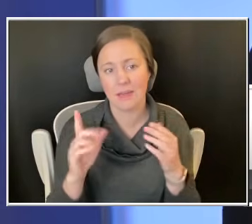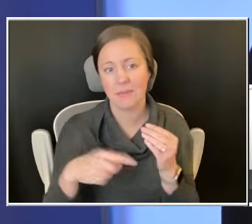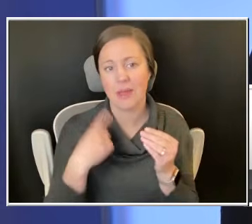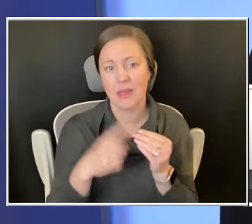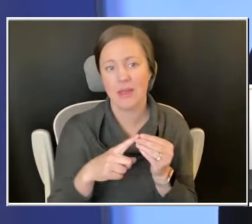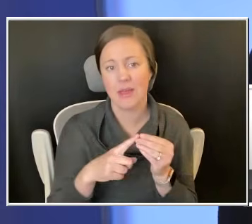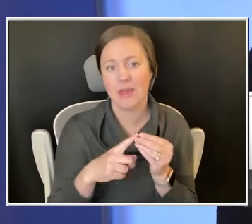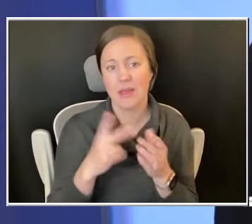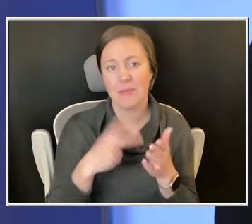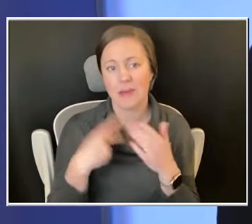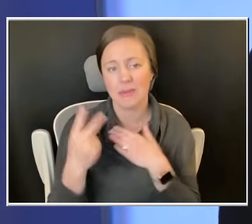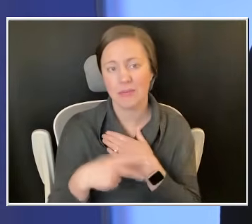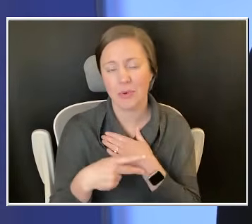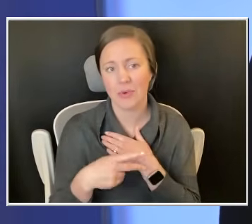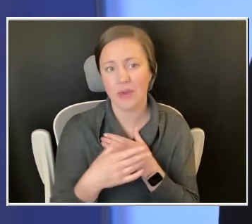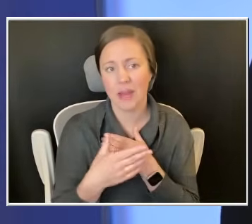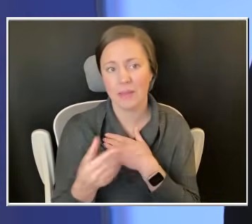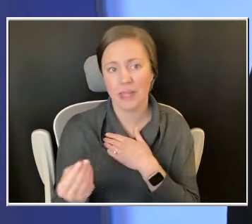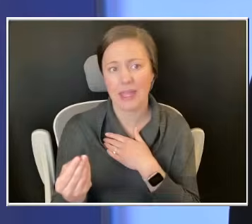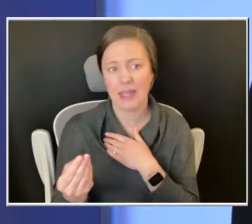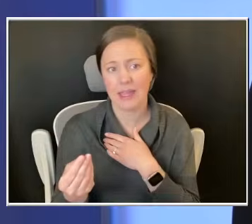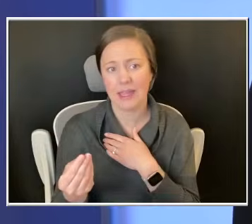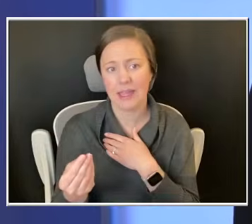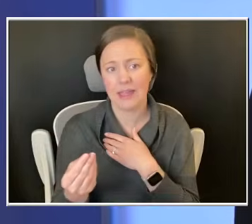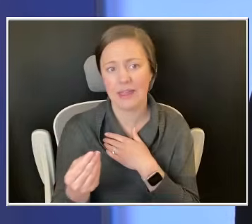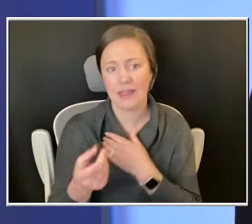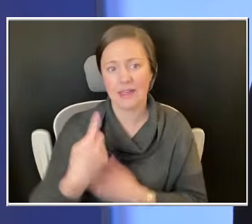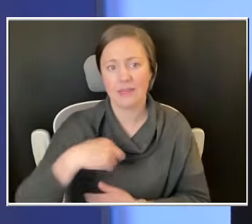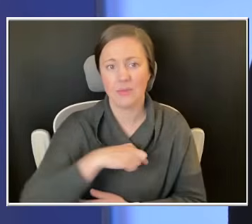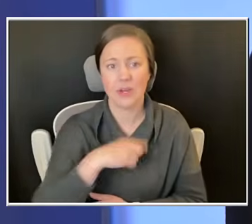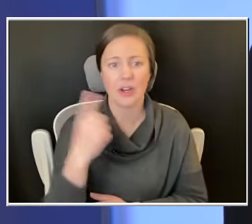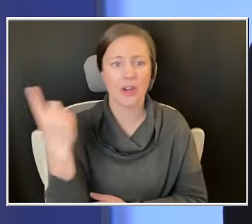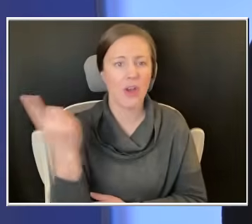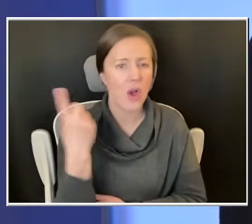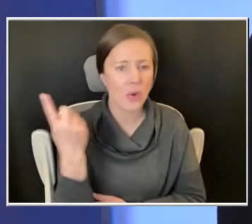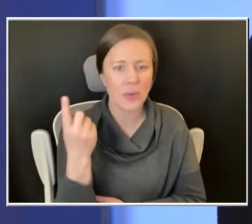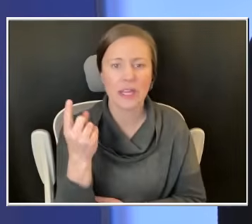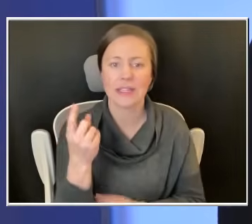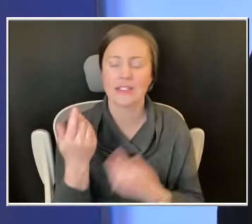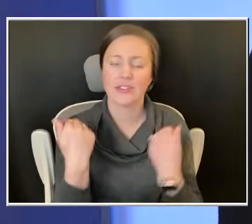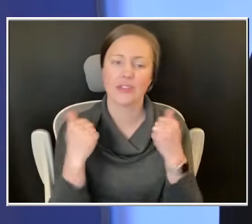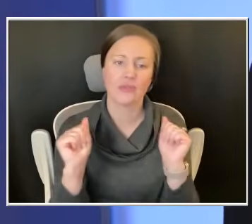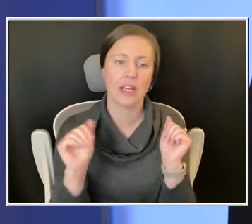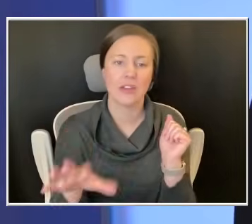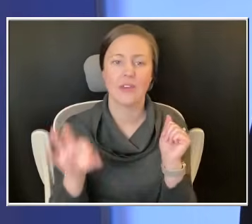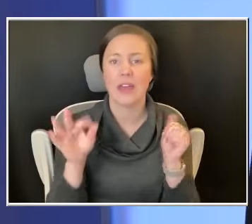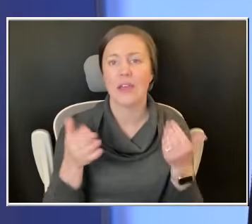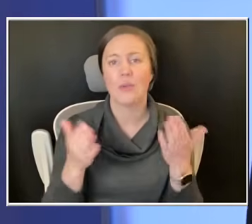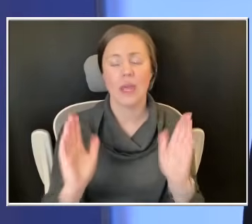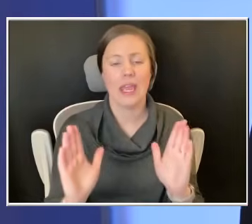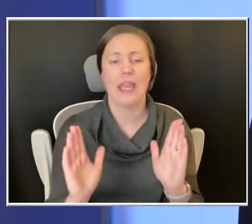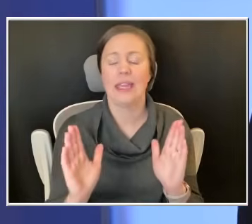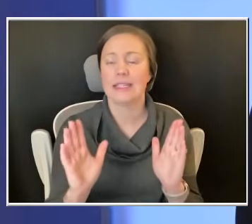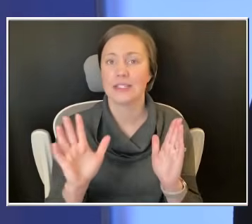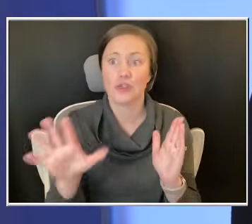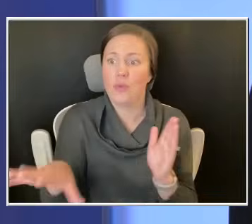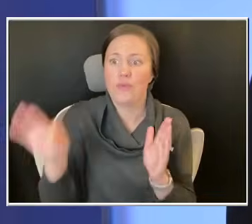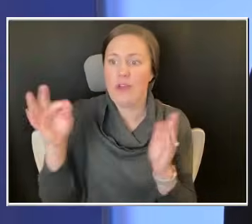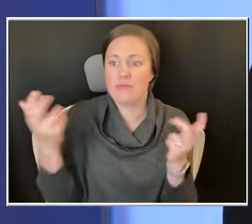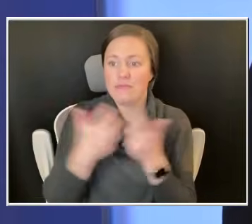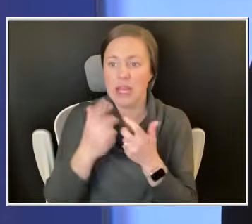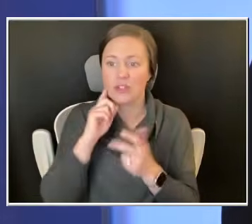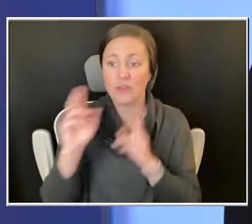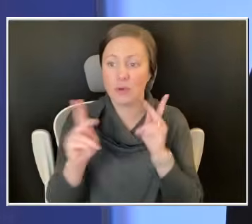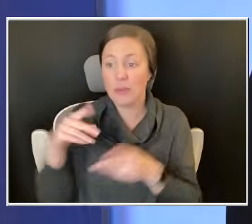program, and we're just always looking at ways to find matches for people internally